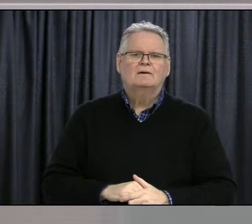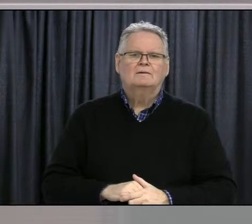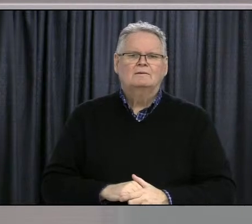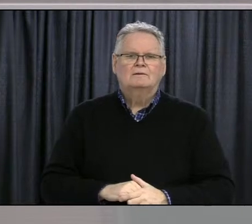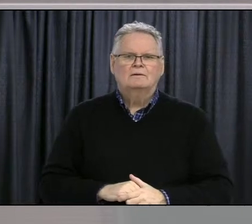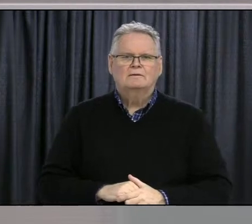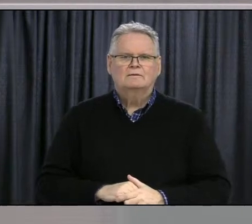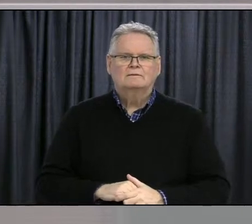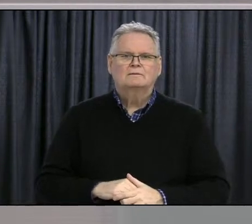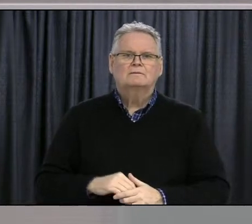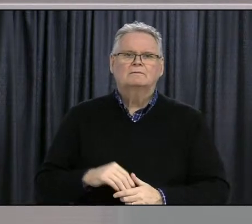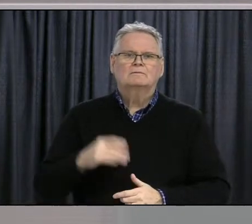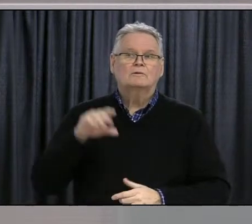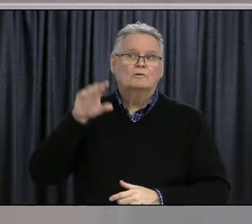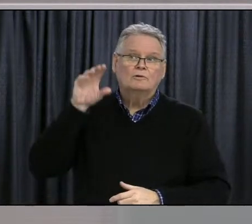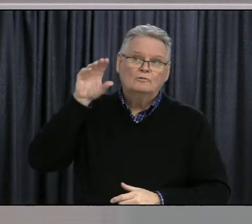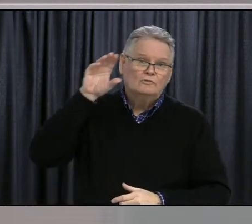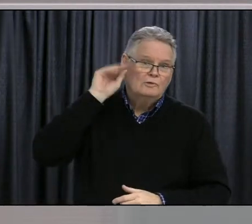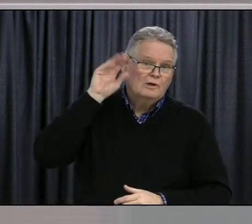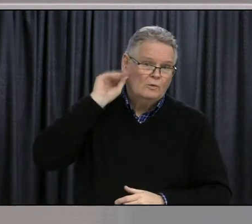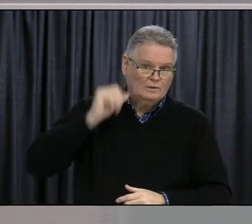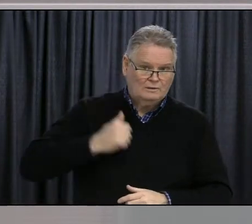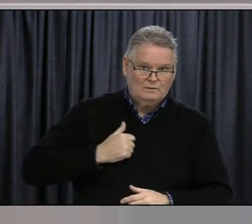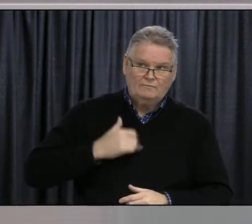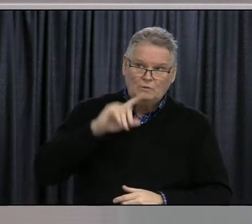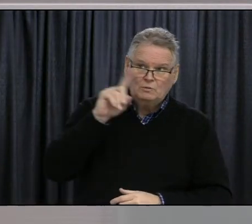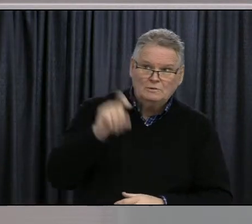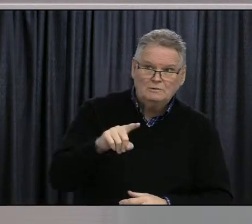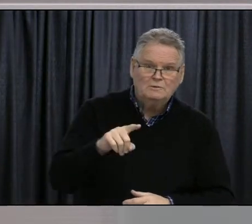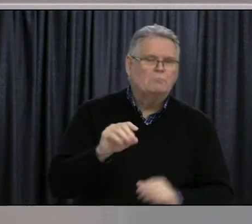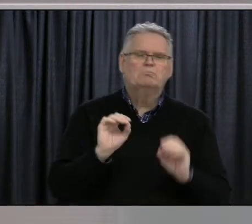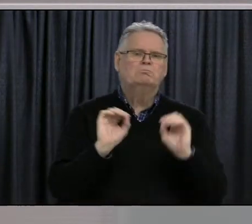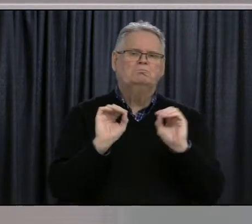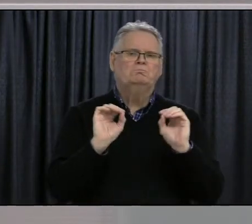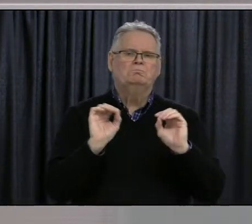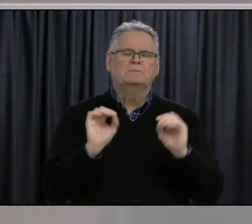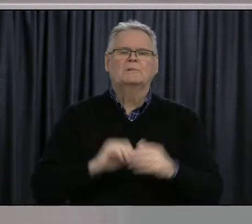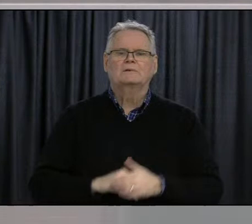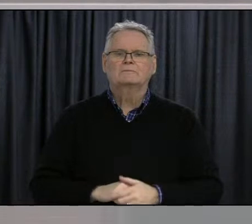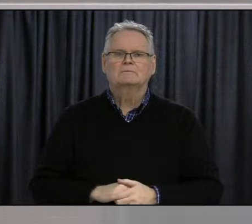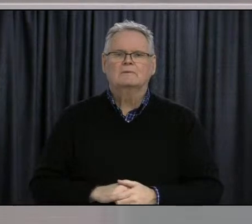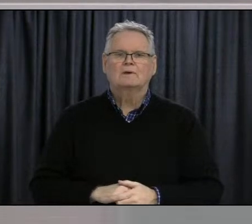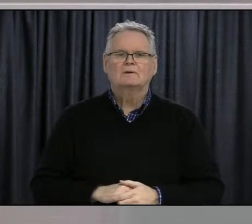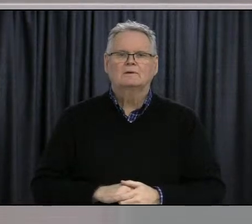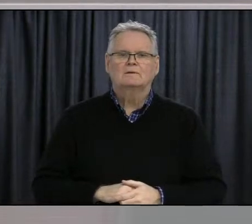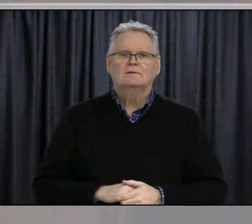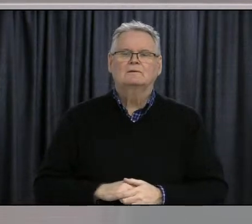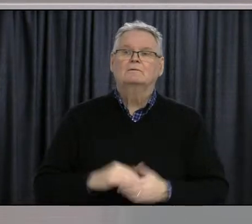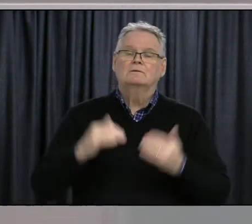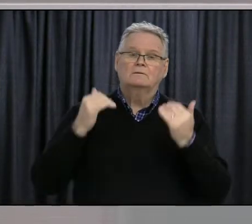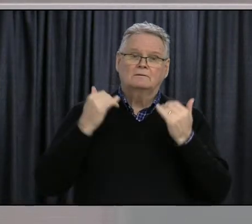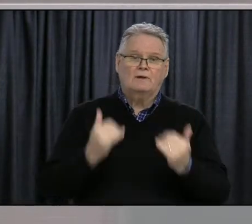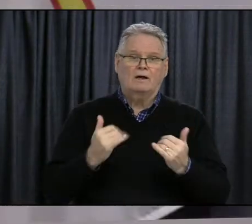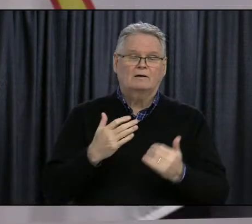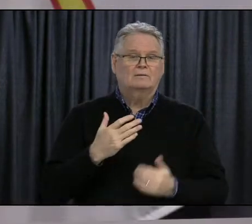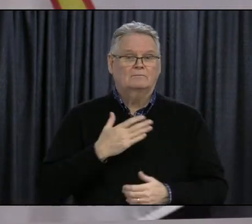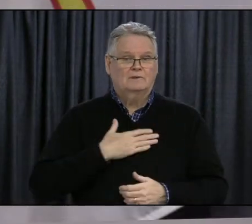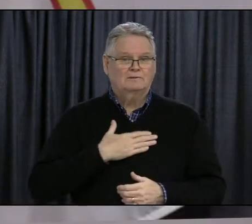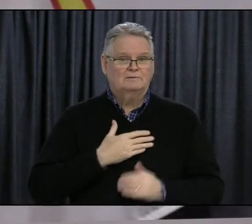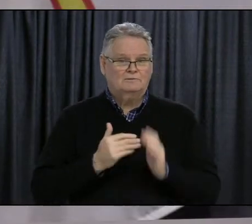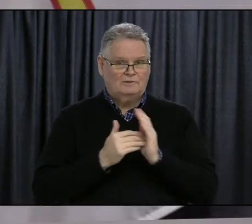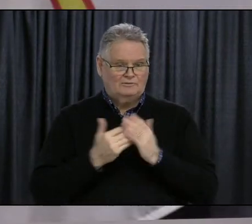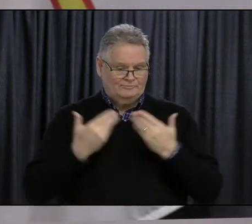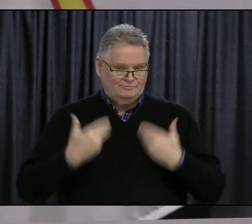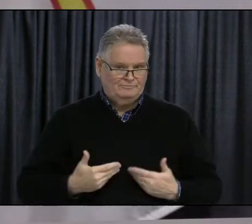No, thank you. Have a great day. Thank you. You too. Thank you, everyone. Dr. Fitzgerald, do you have any final comments today?